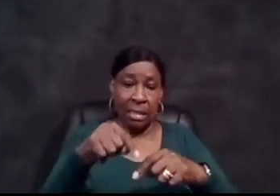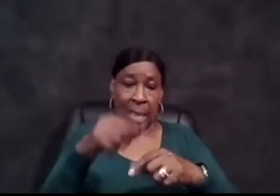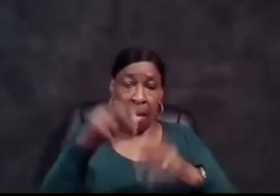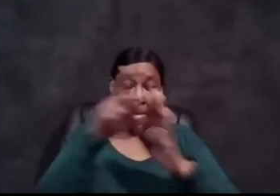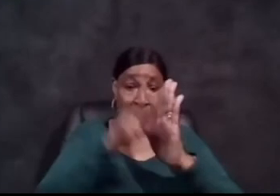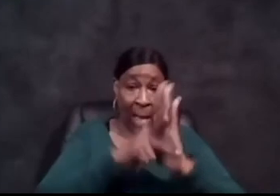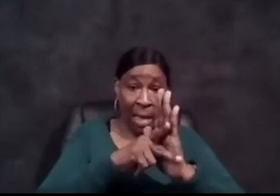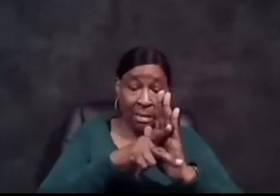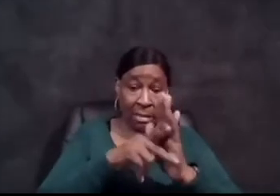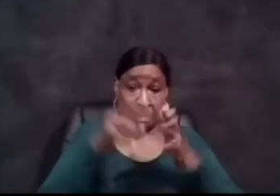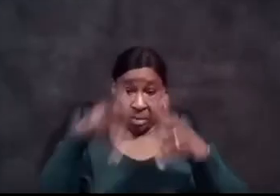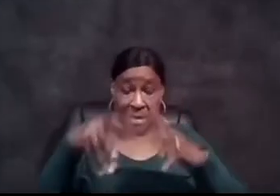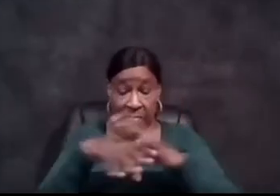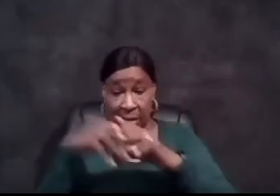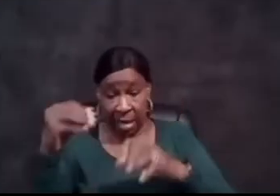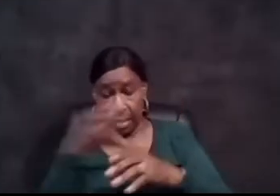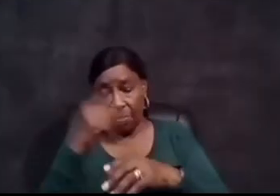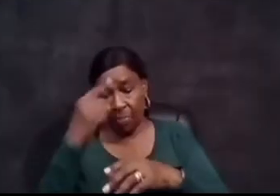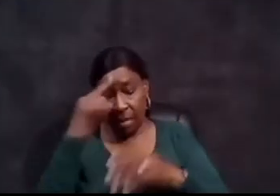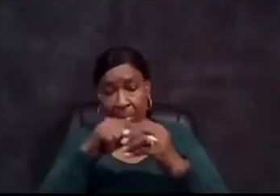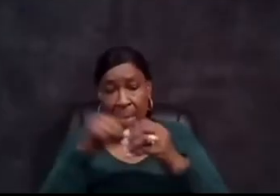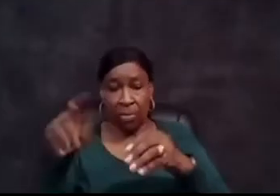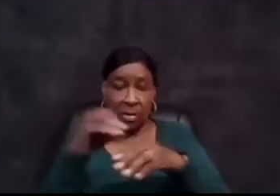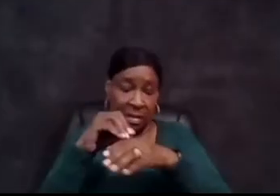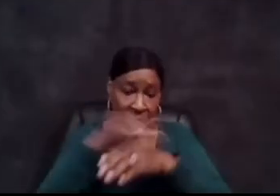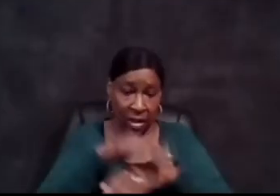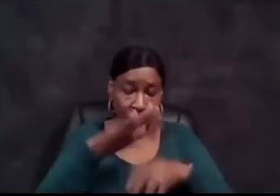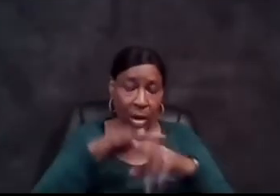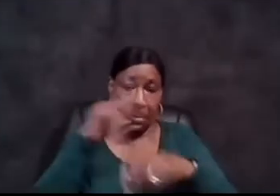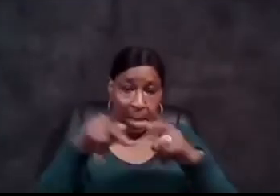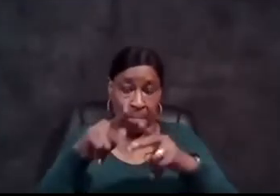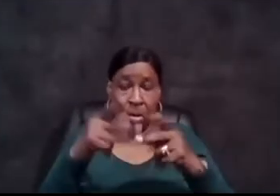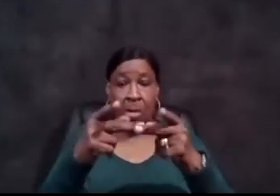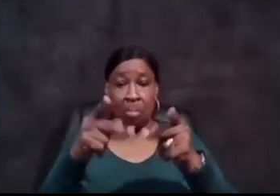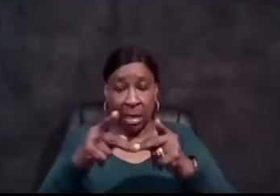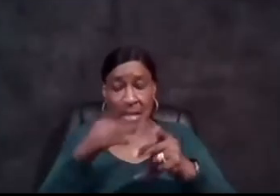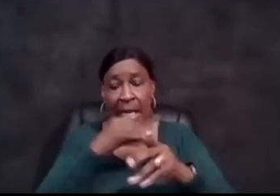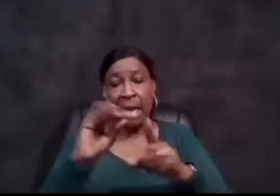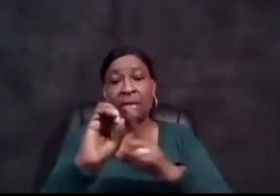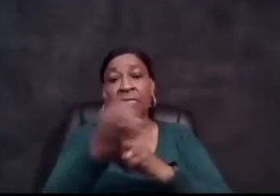about their effects on real people, places, and environments. So, yeah.